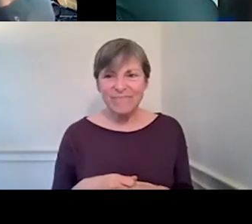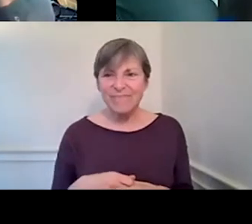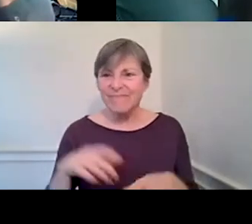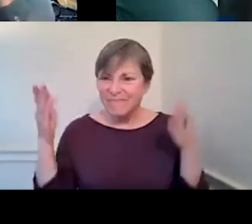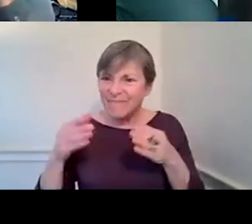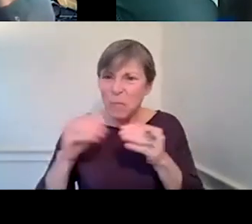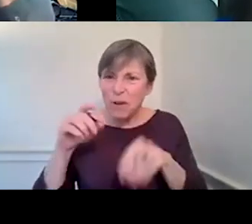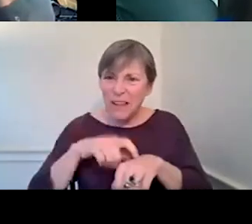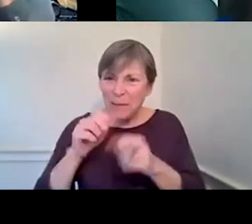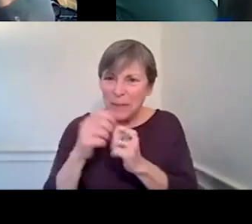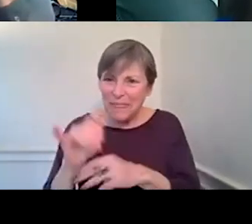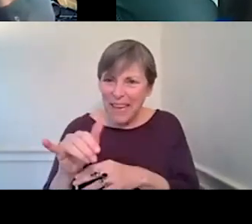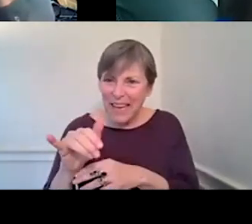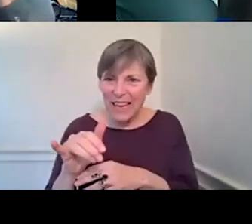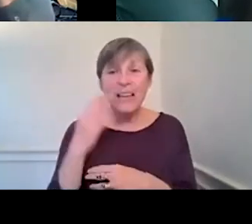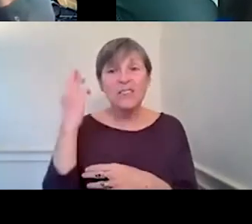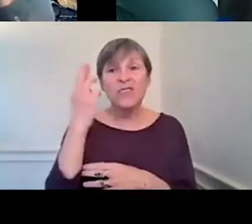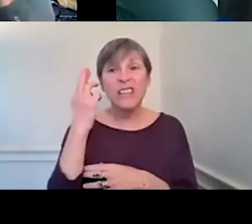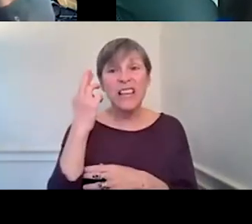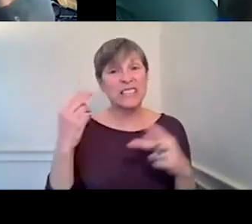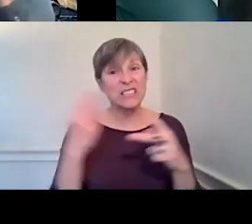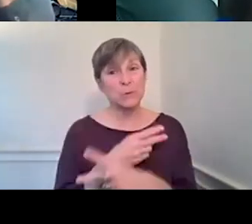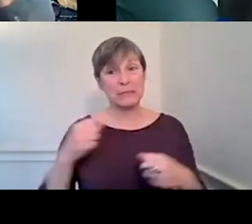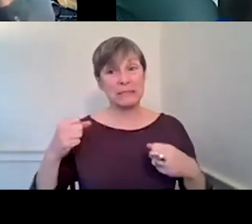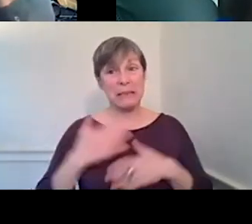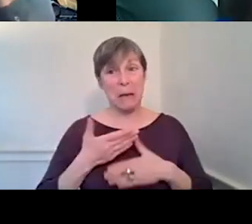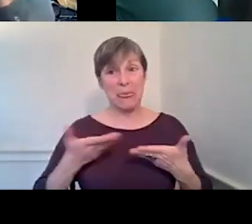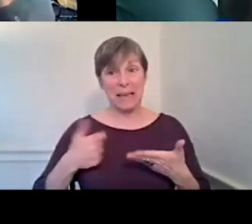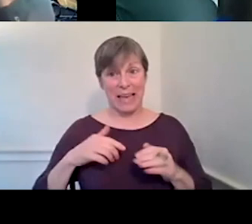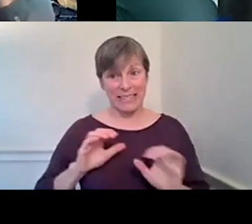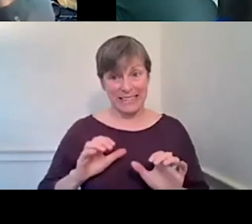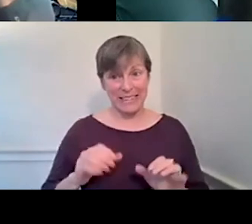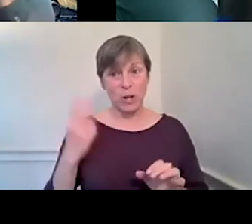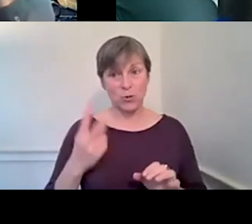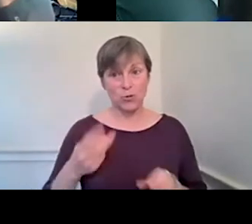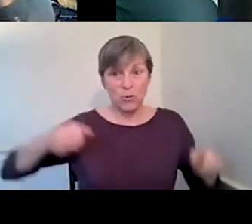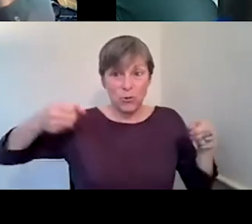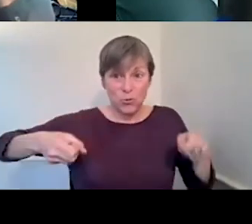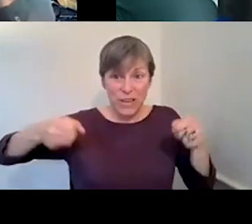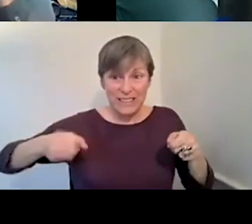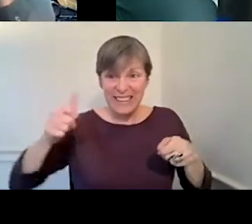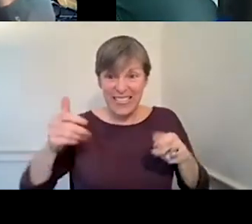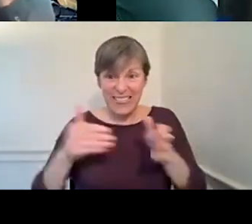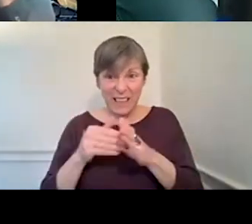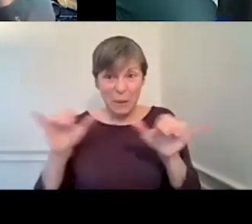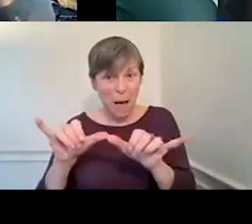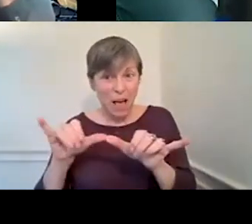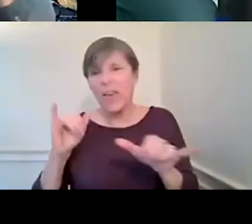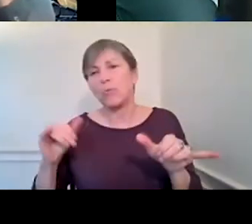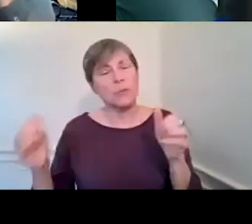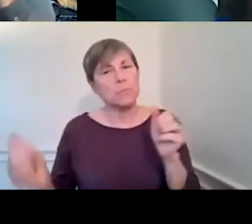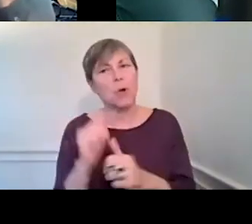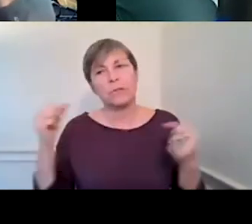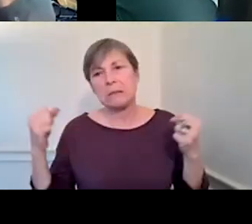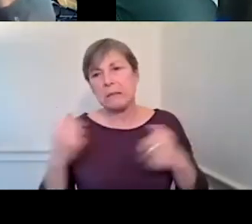I realized that the scariest thing that probably I did was two suitcases, 10,000 miles. And if I could survive that,